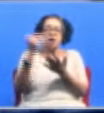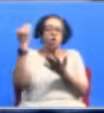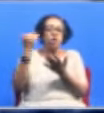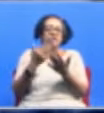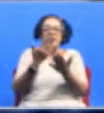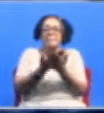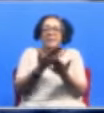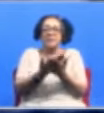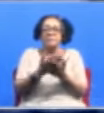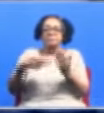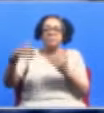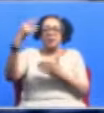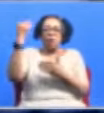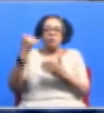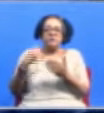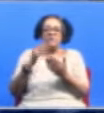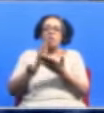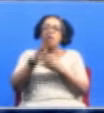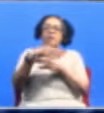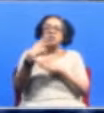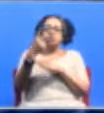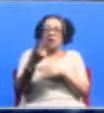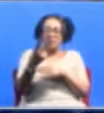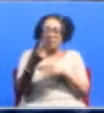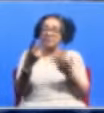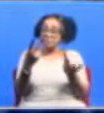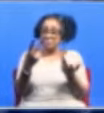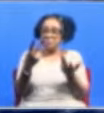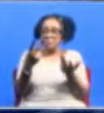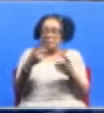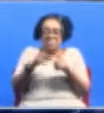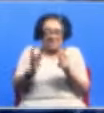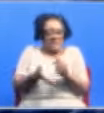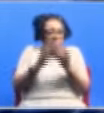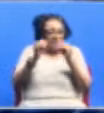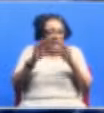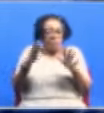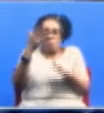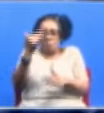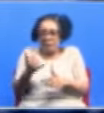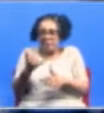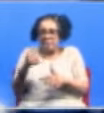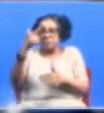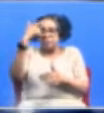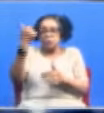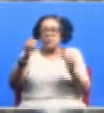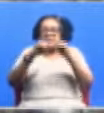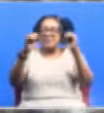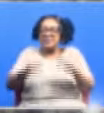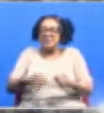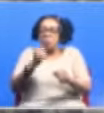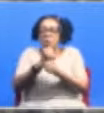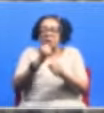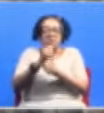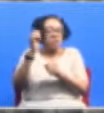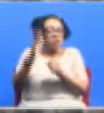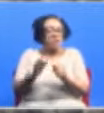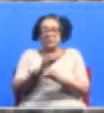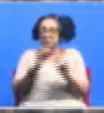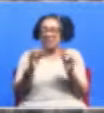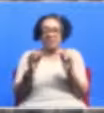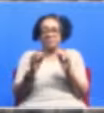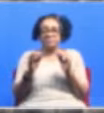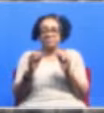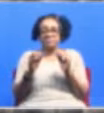about 250 judges. It doesn't help. Why? Because the system isn't working for Kenyans. You've constantly